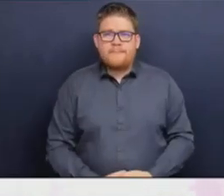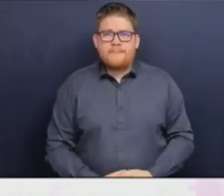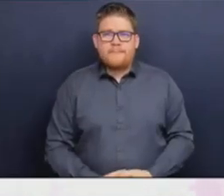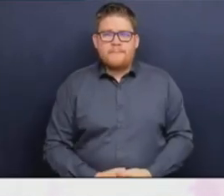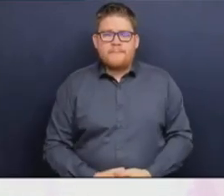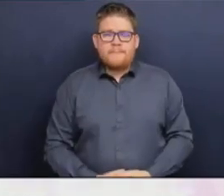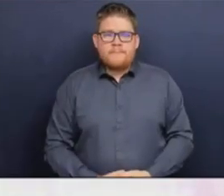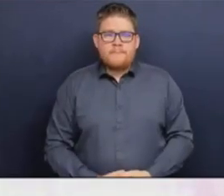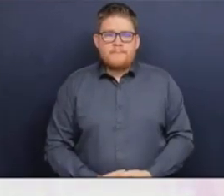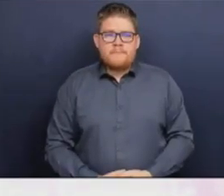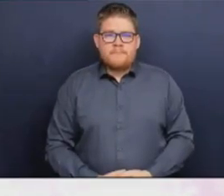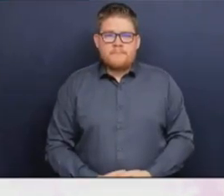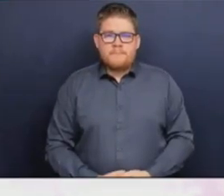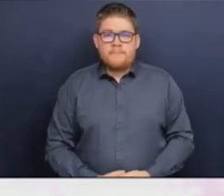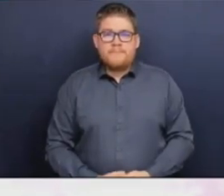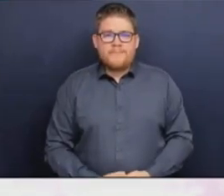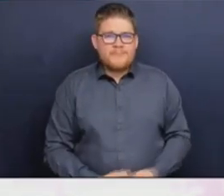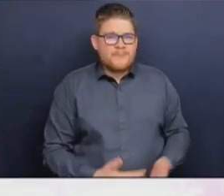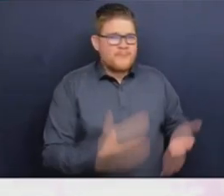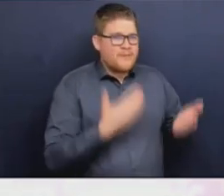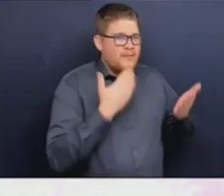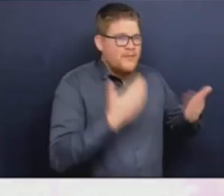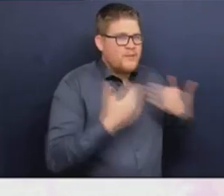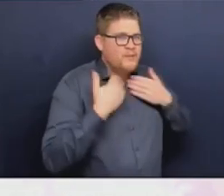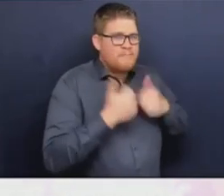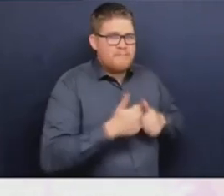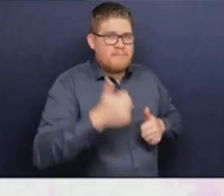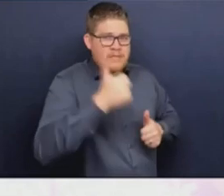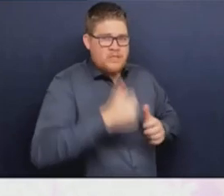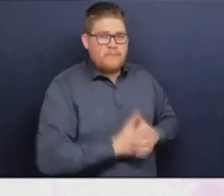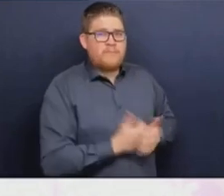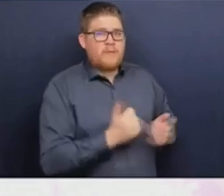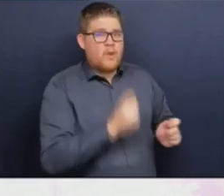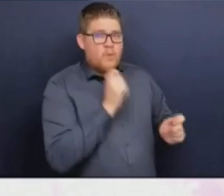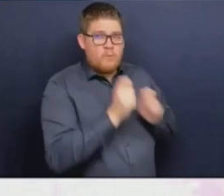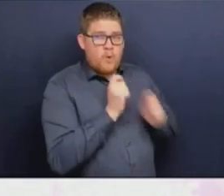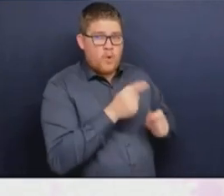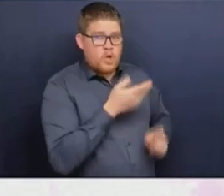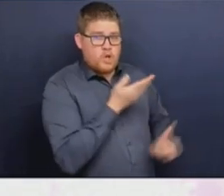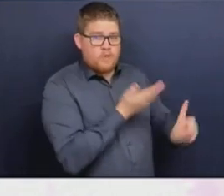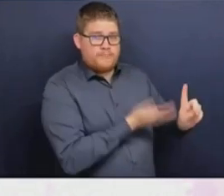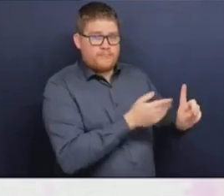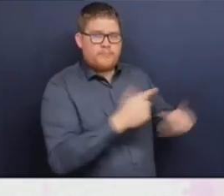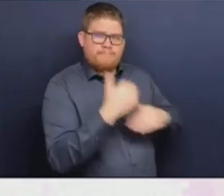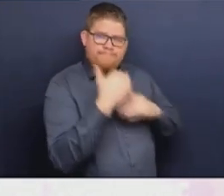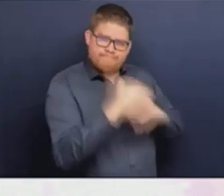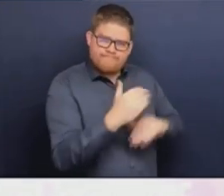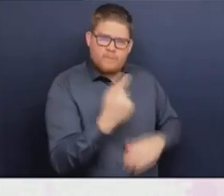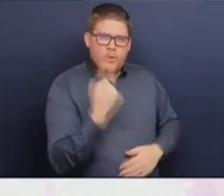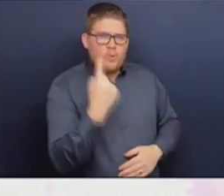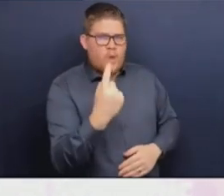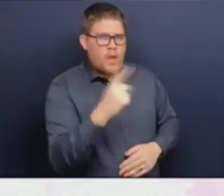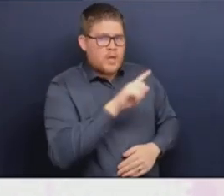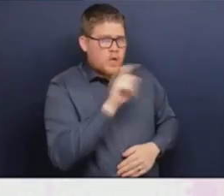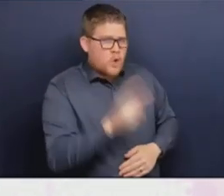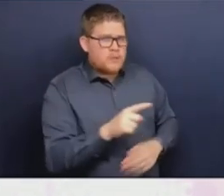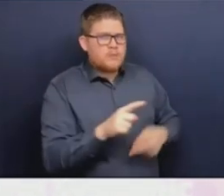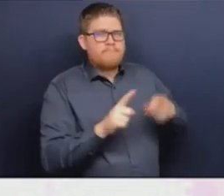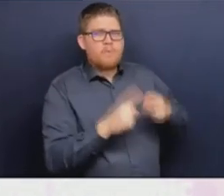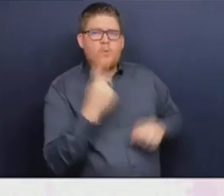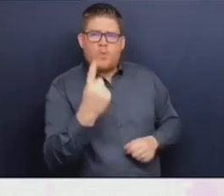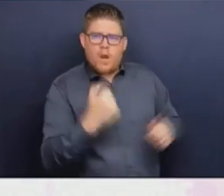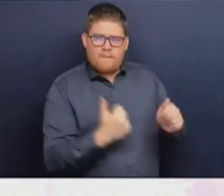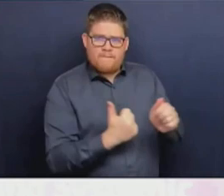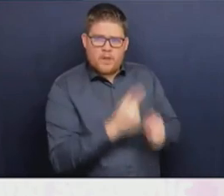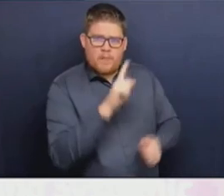Thank you, Minister. As a reminder to all reporters on the phone and in person, you are limited to one question and one follow-up. We'll start in the